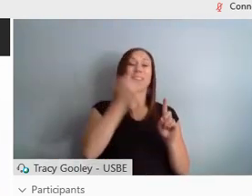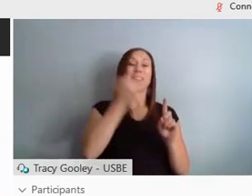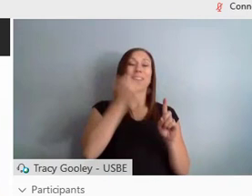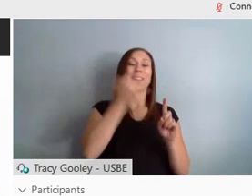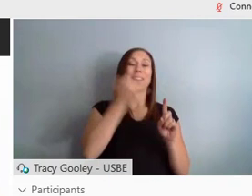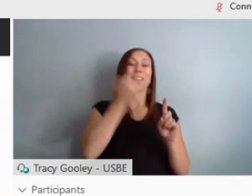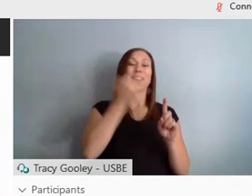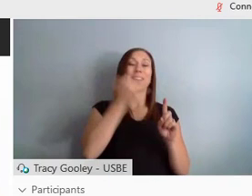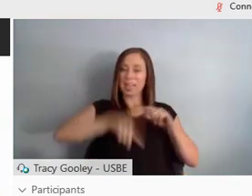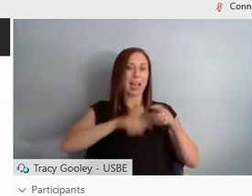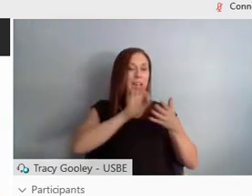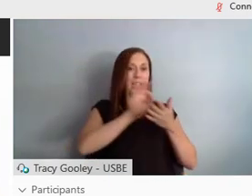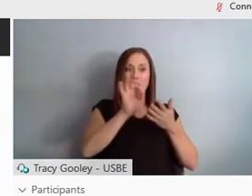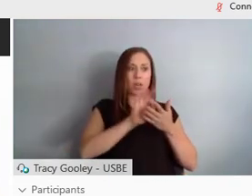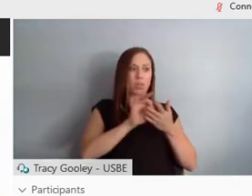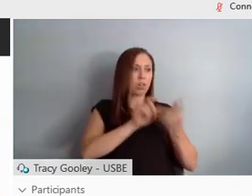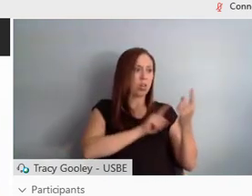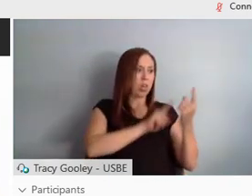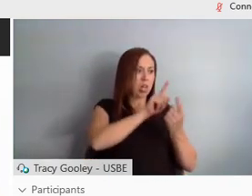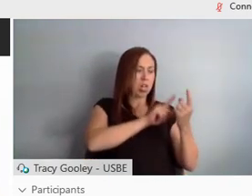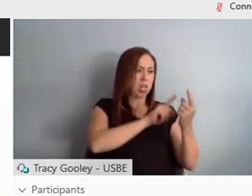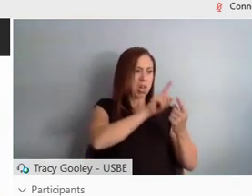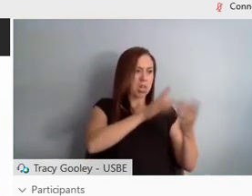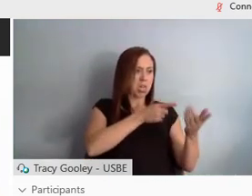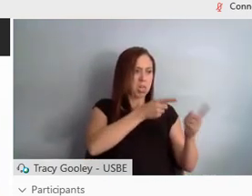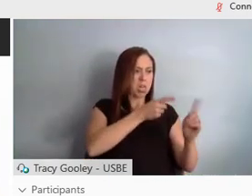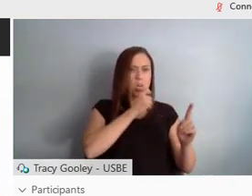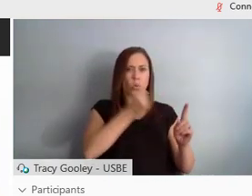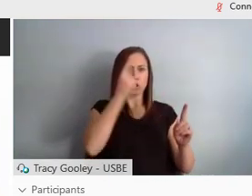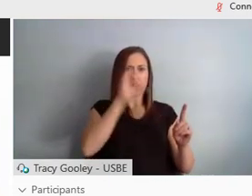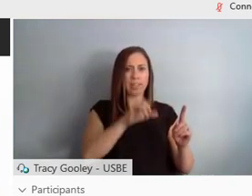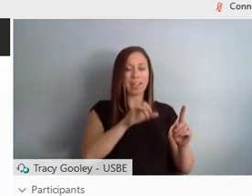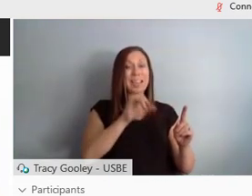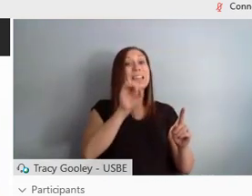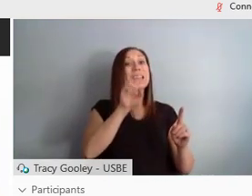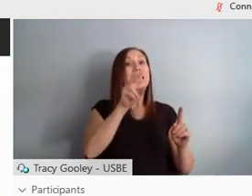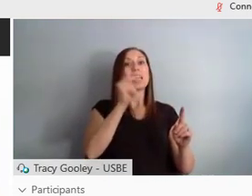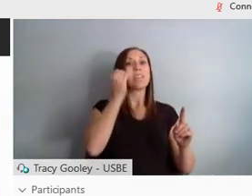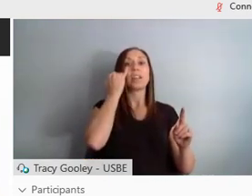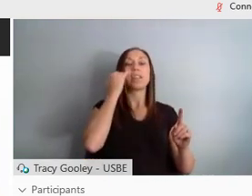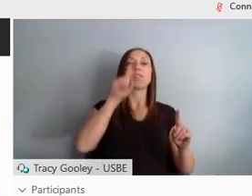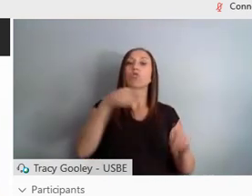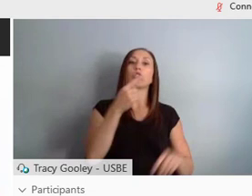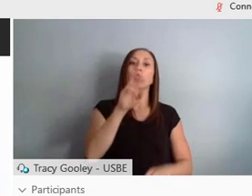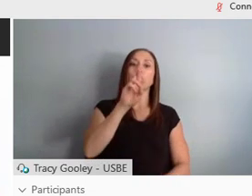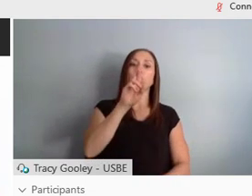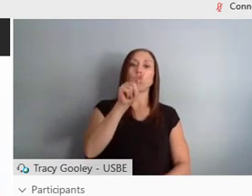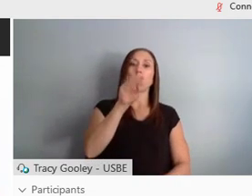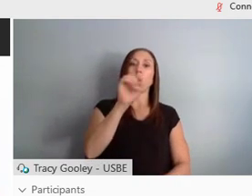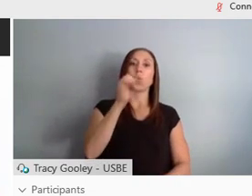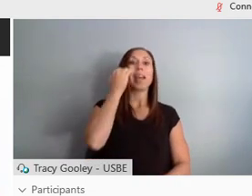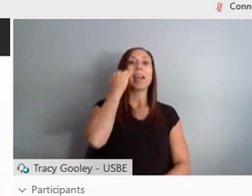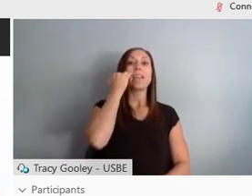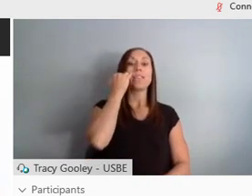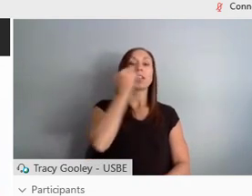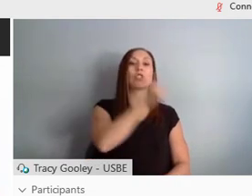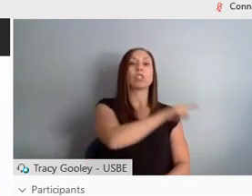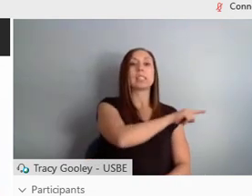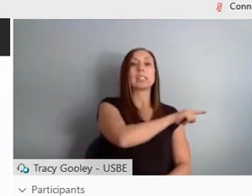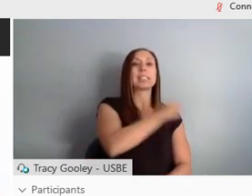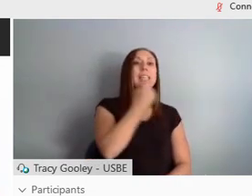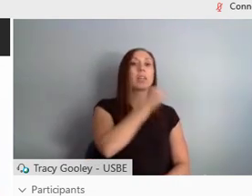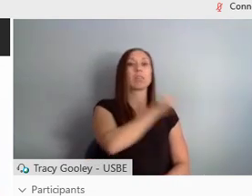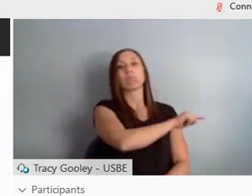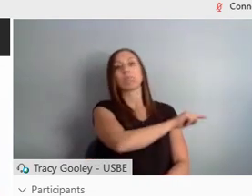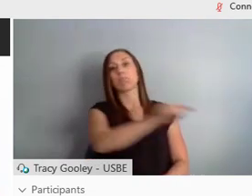is unable to count the objects using one-to-one correspondence, even if just their rote counting is correct. So if they just run their finger in a